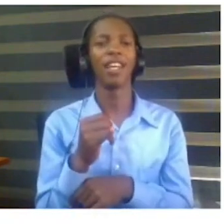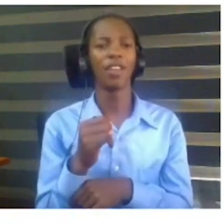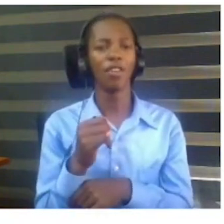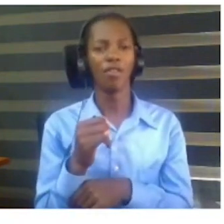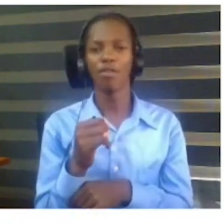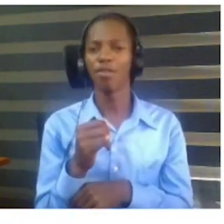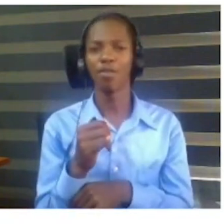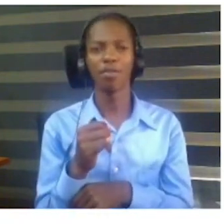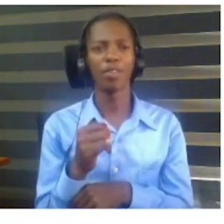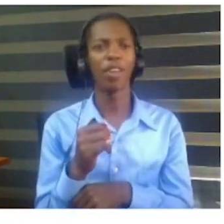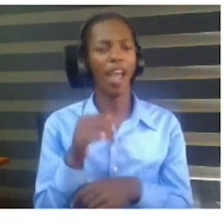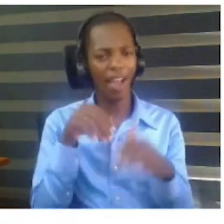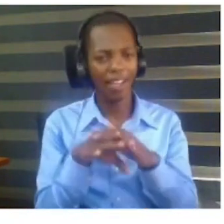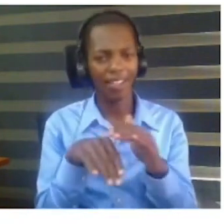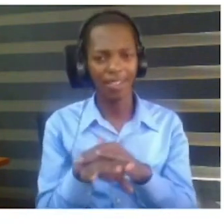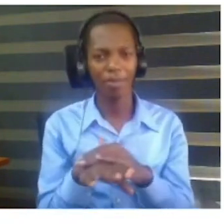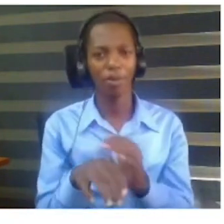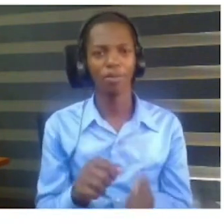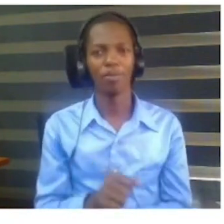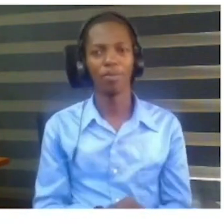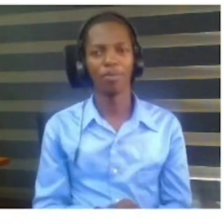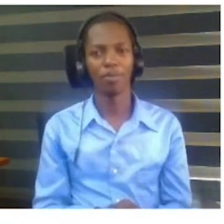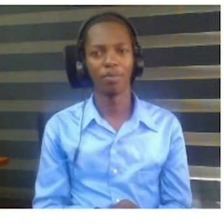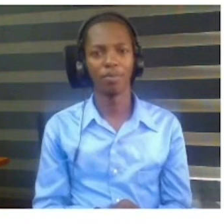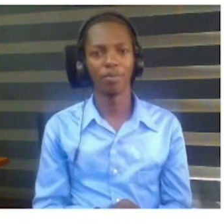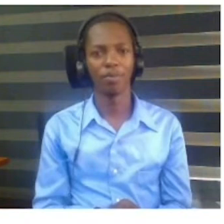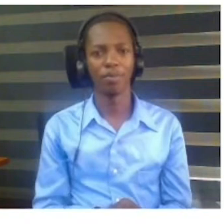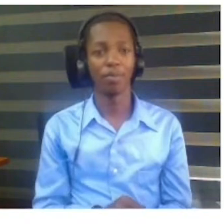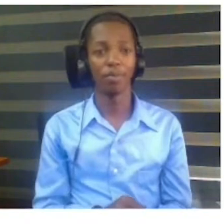The other thing is our bodies are always changing.